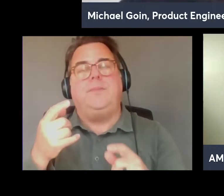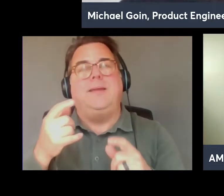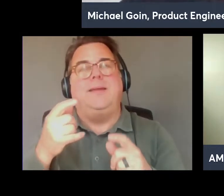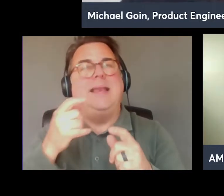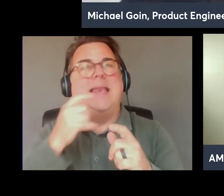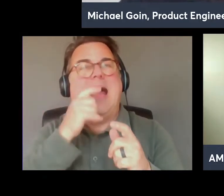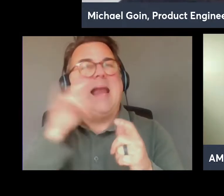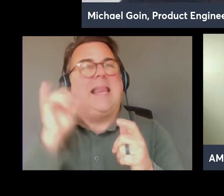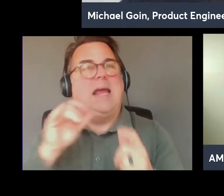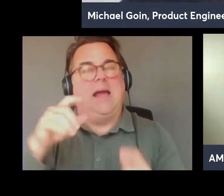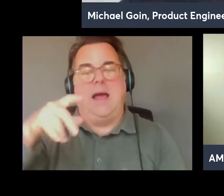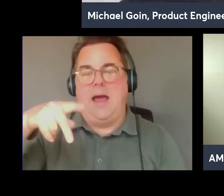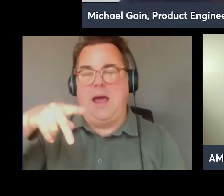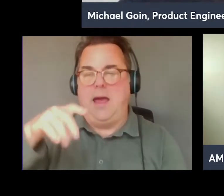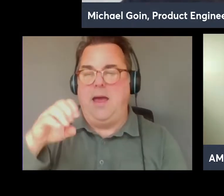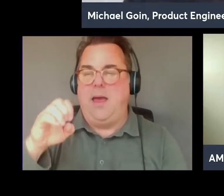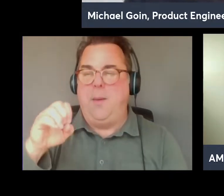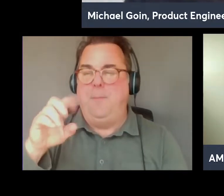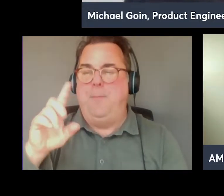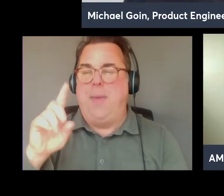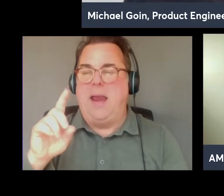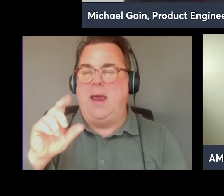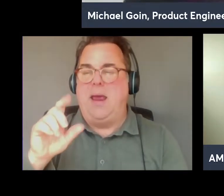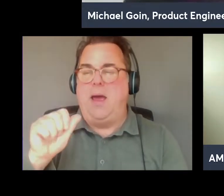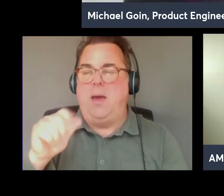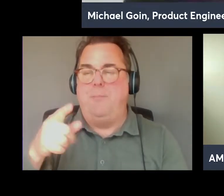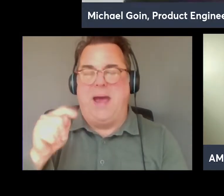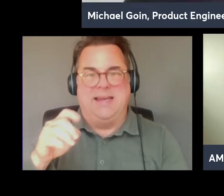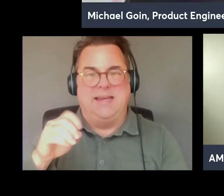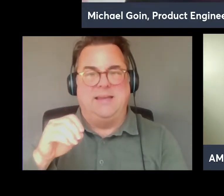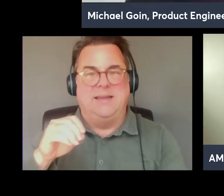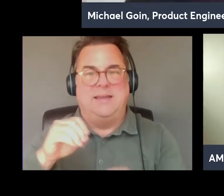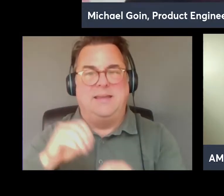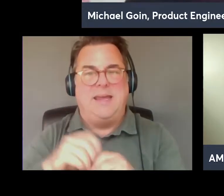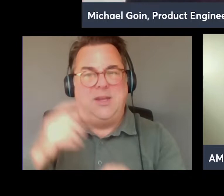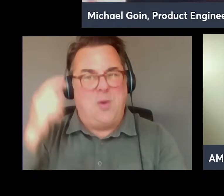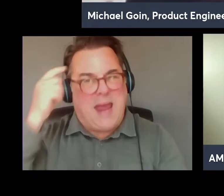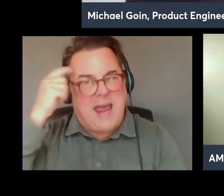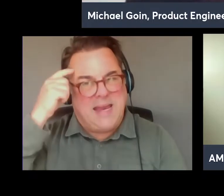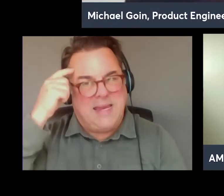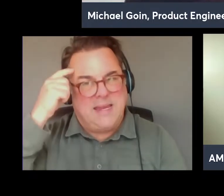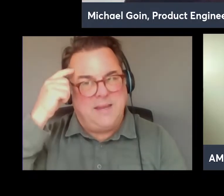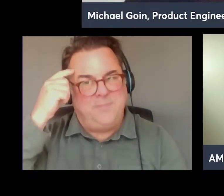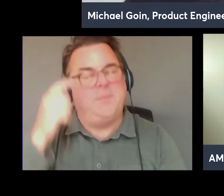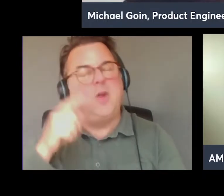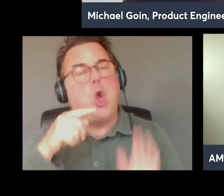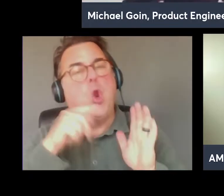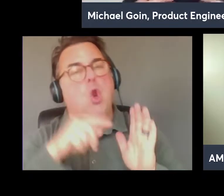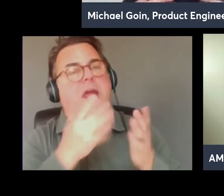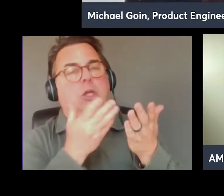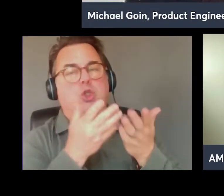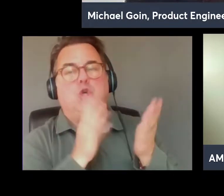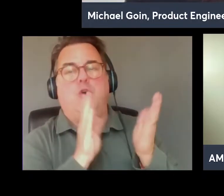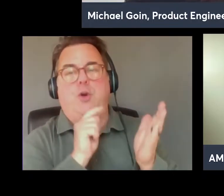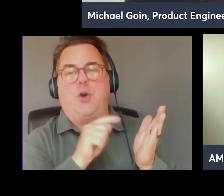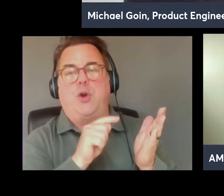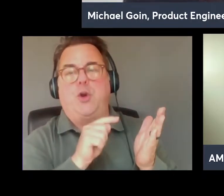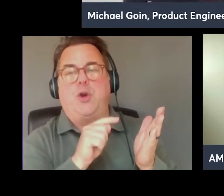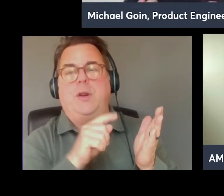generally not what we've really done. You look at like a server or something, you're talking about petabytes